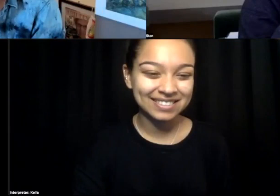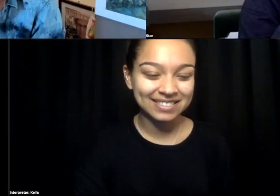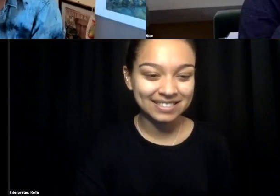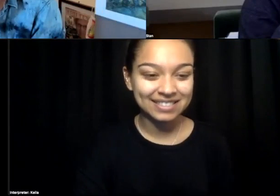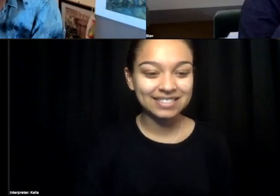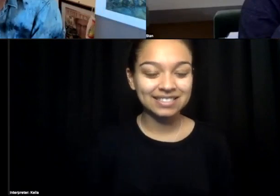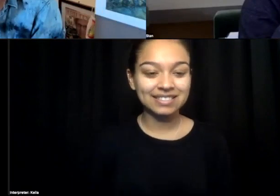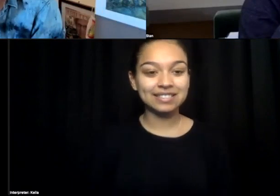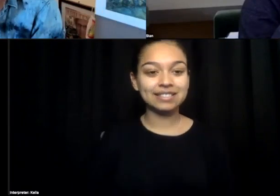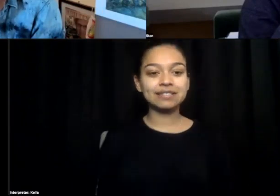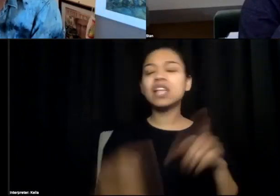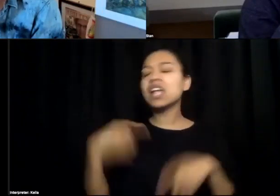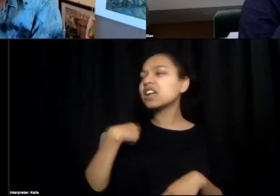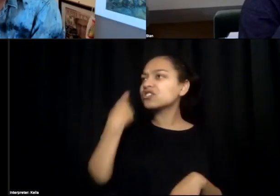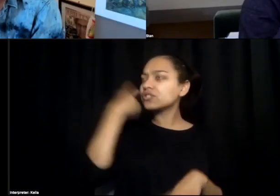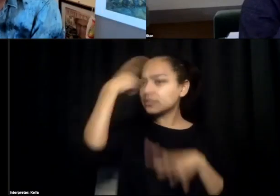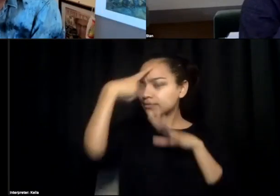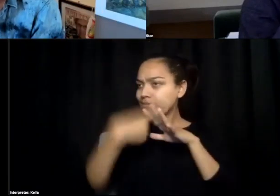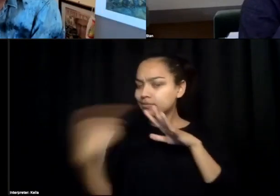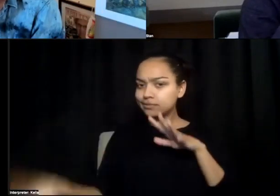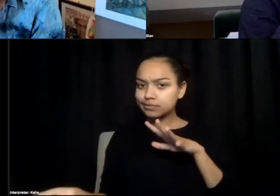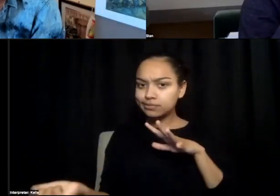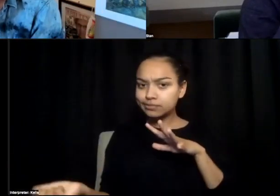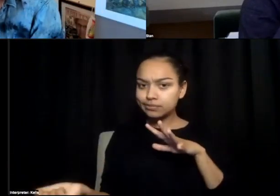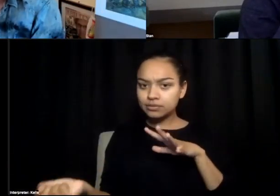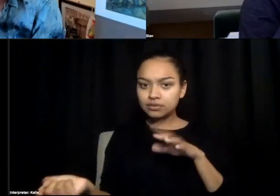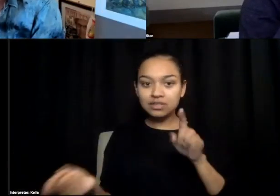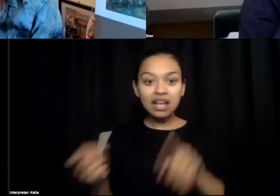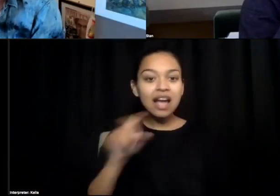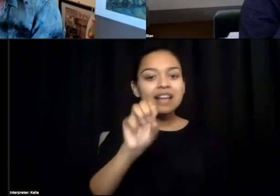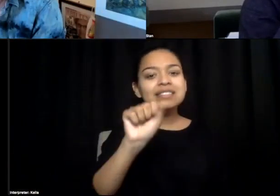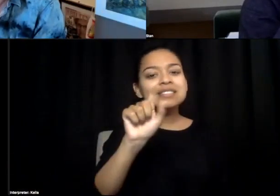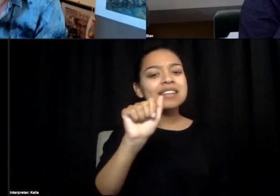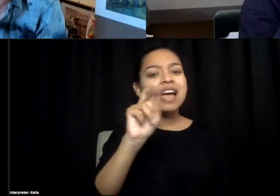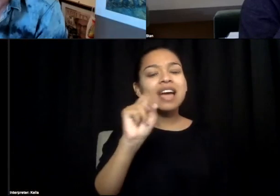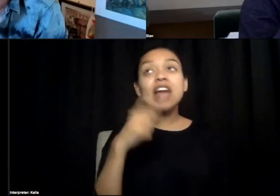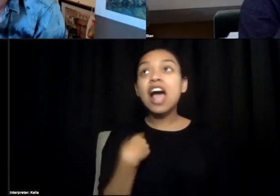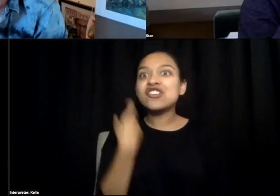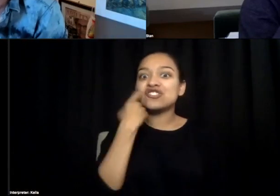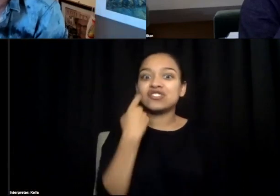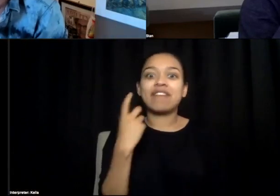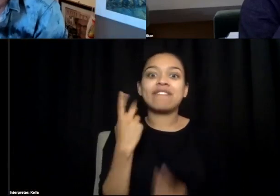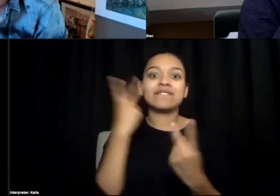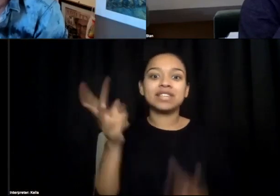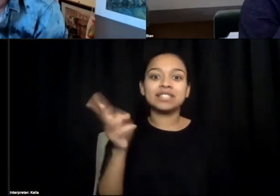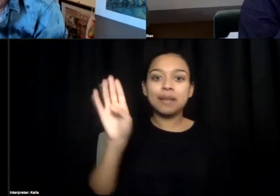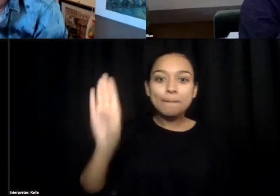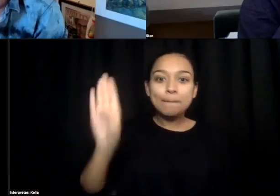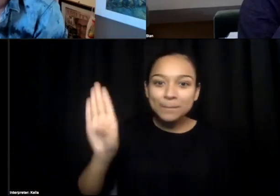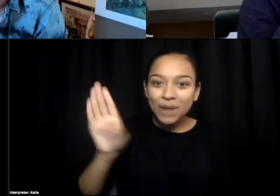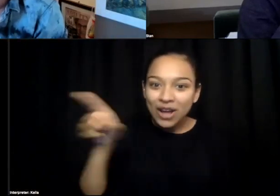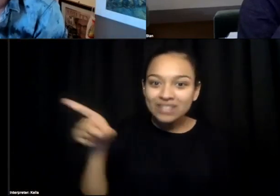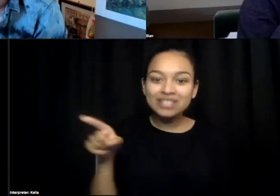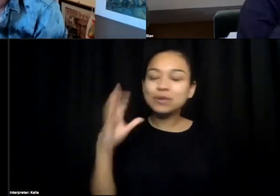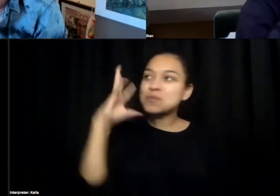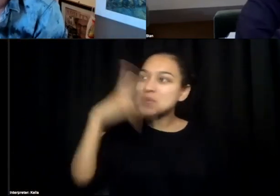And it just slipped out of my mind. What was I saying? I was just in Boston. What a beautiful city. Oh my God, I love Boston. Was that your first time? No, I've